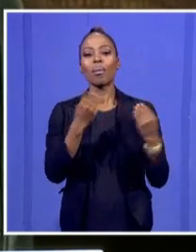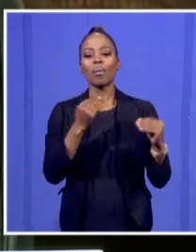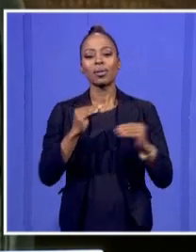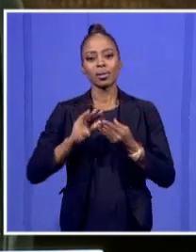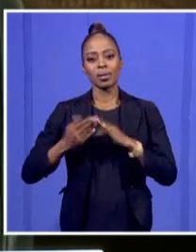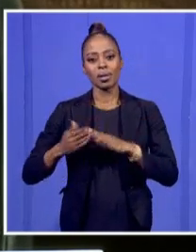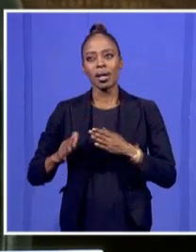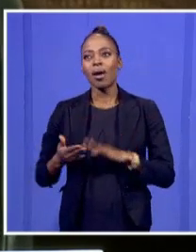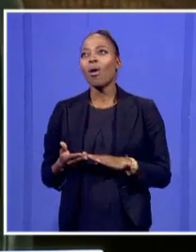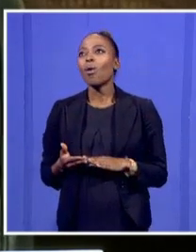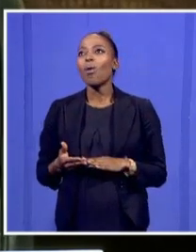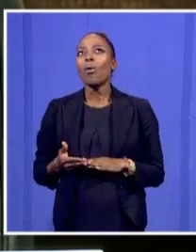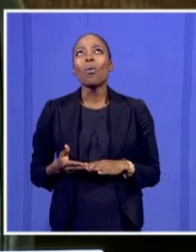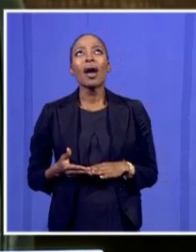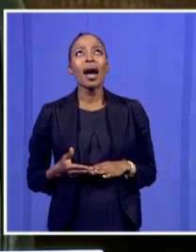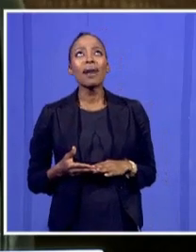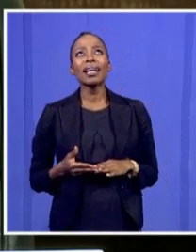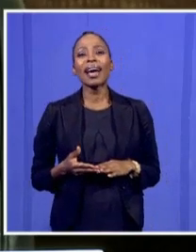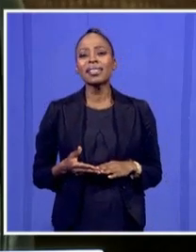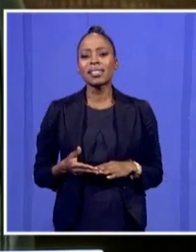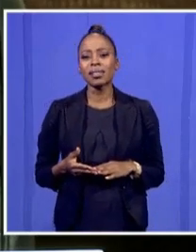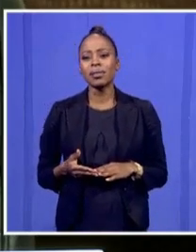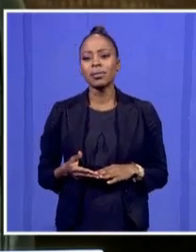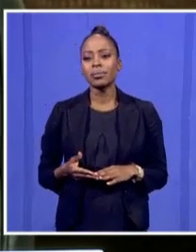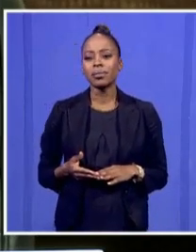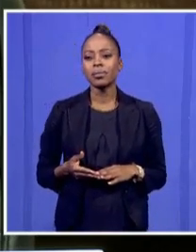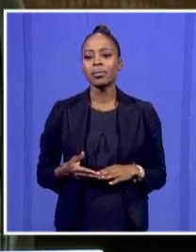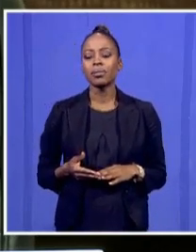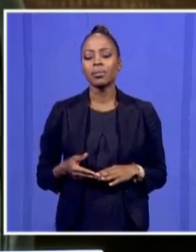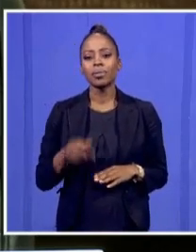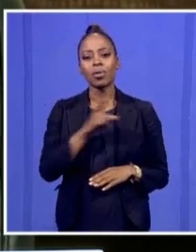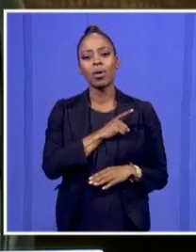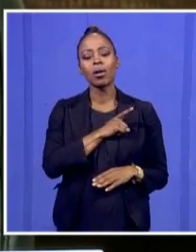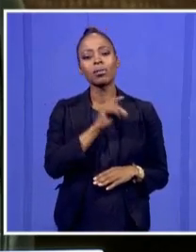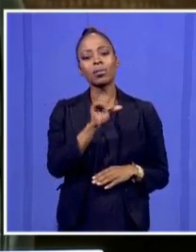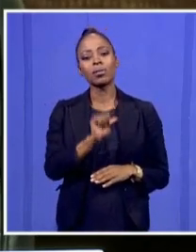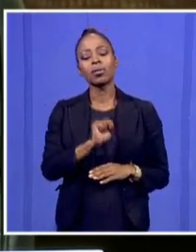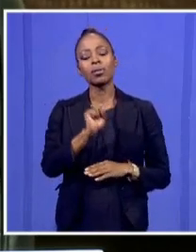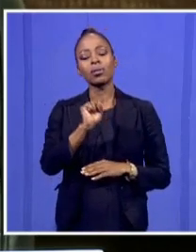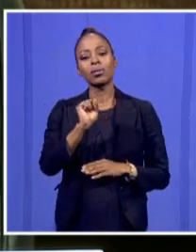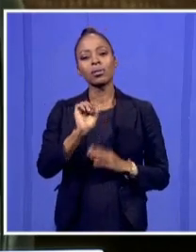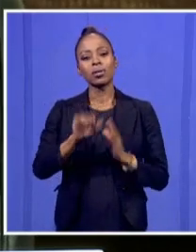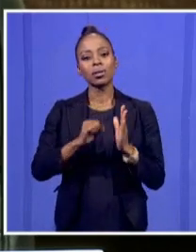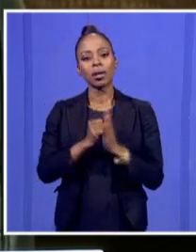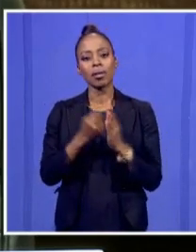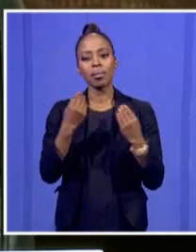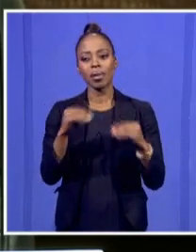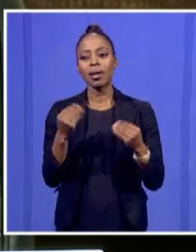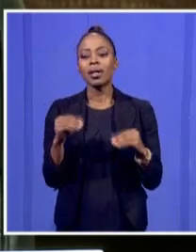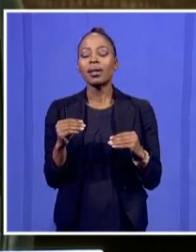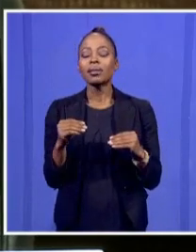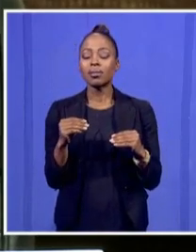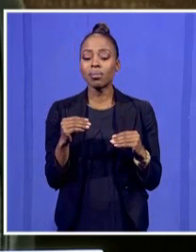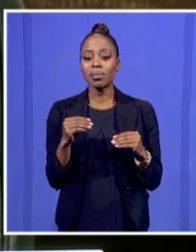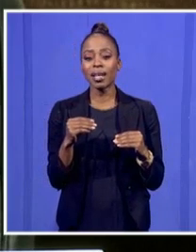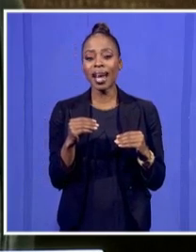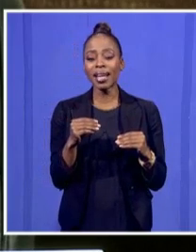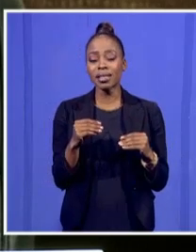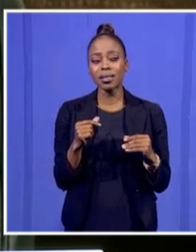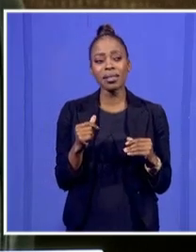communities. But I also hope that the Saudi business delegation can visit different parts of South